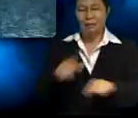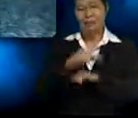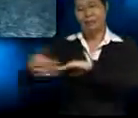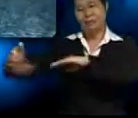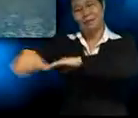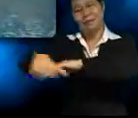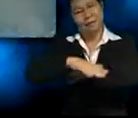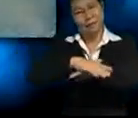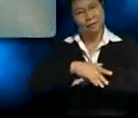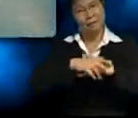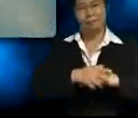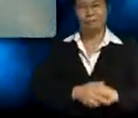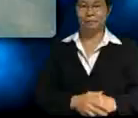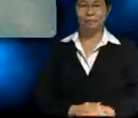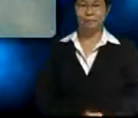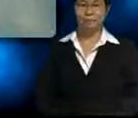seas.